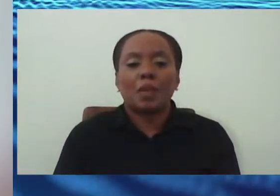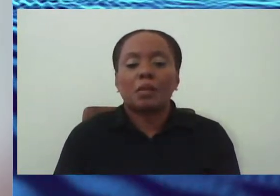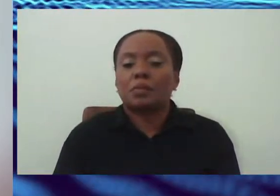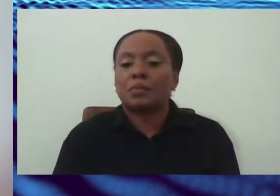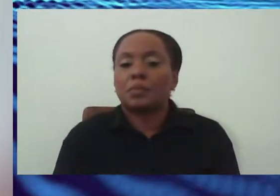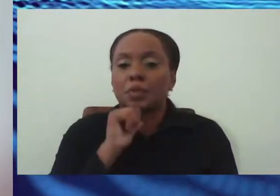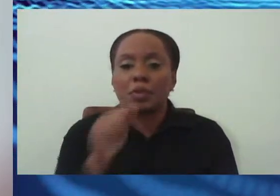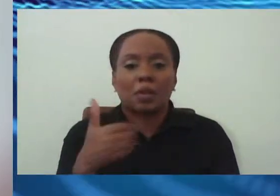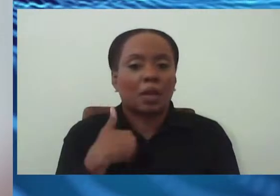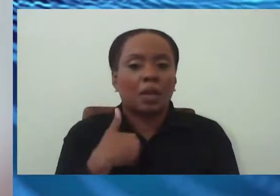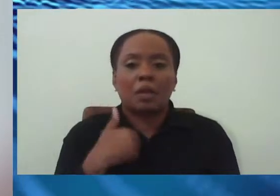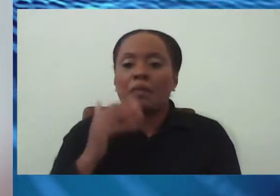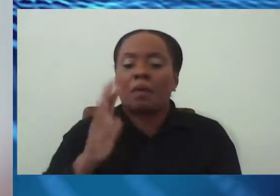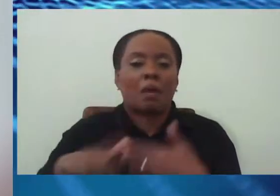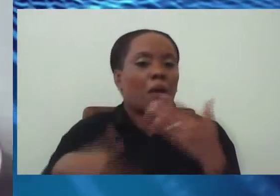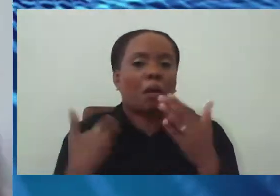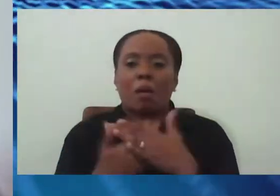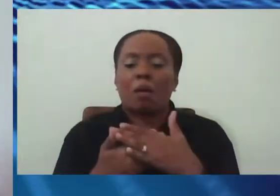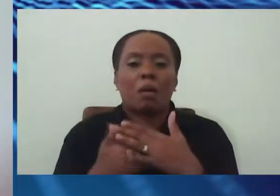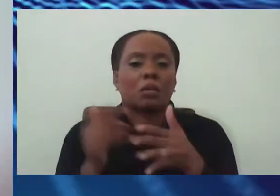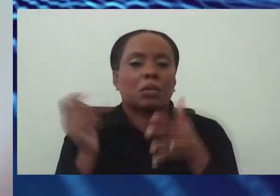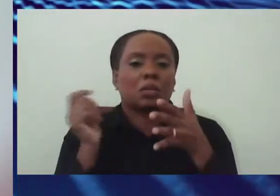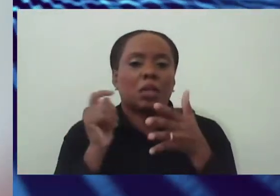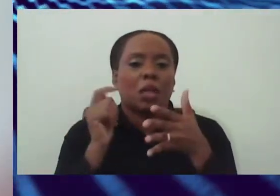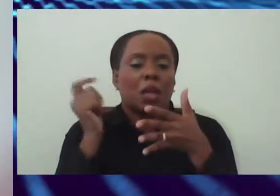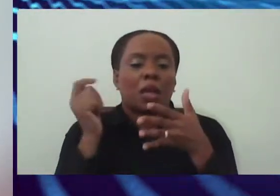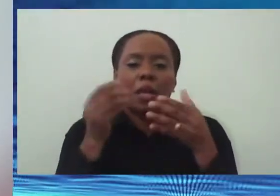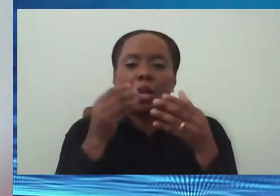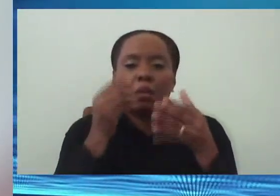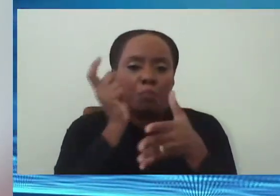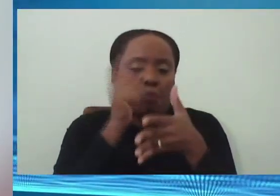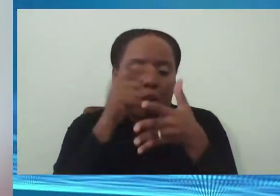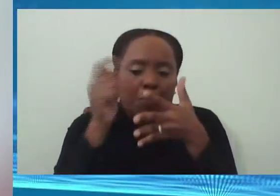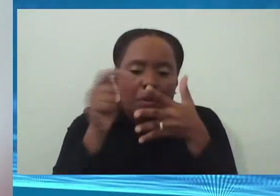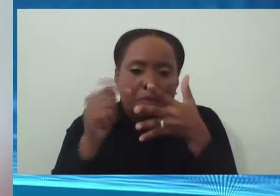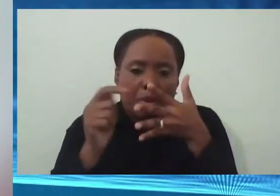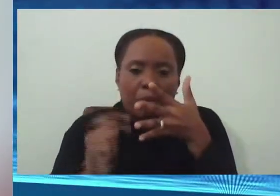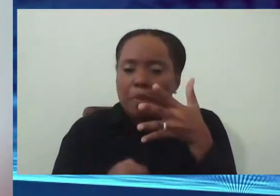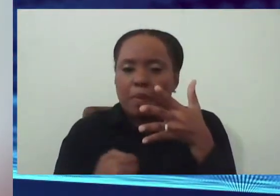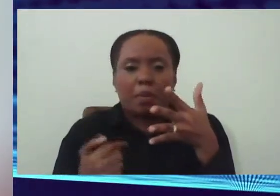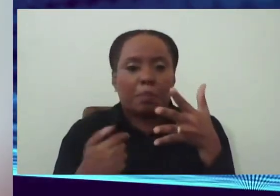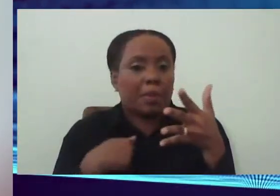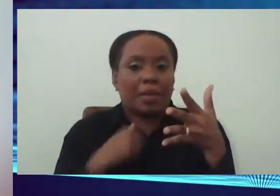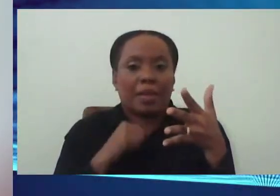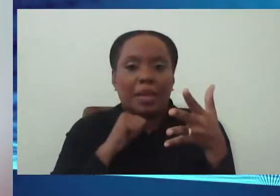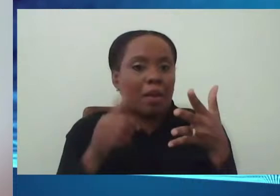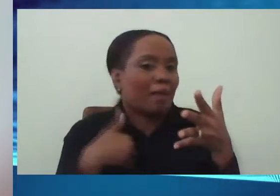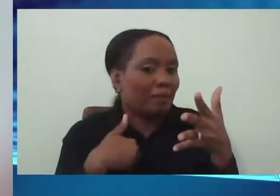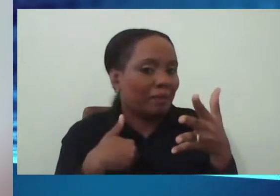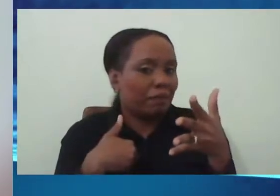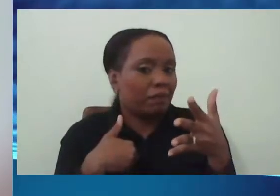that would allow me to speak to this particular situation, but what I would say in general is,